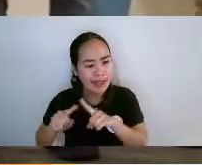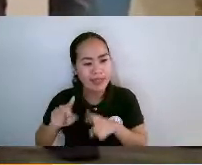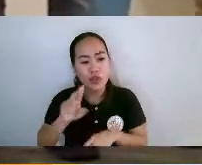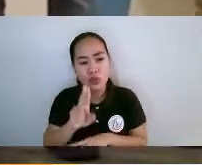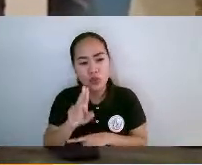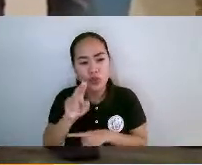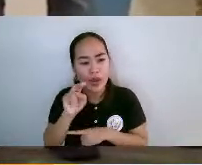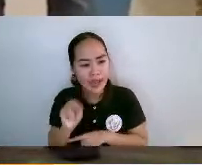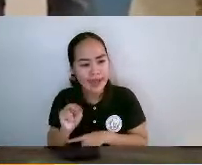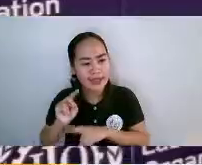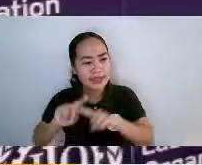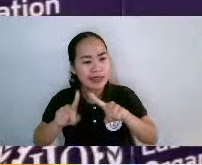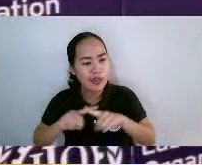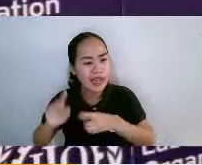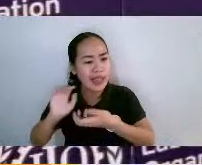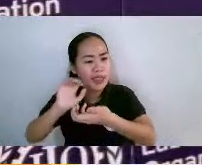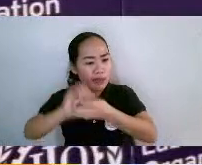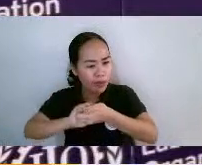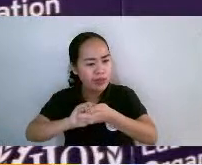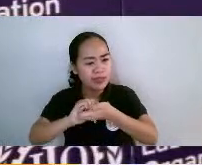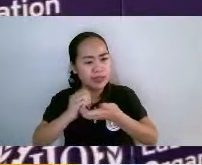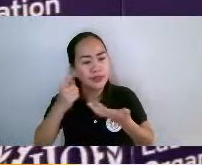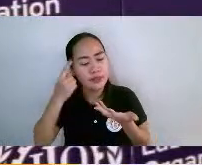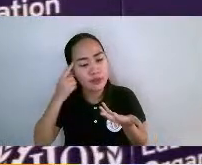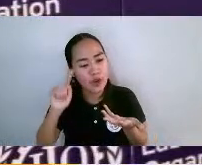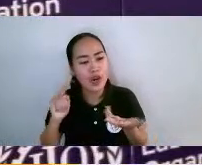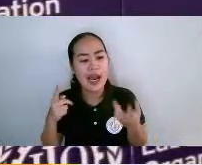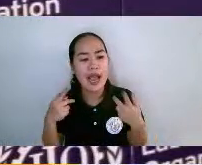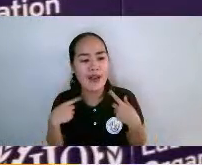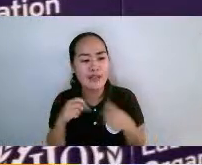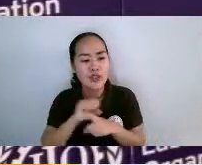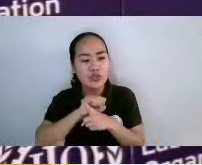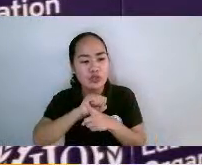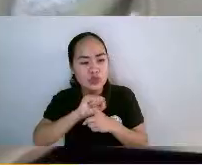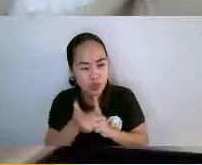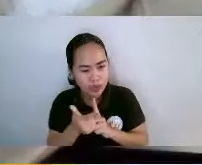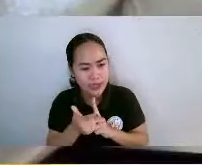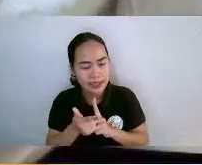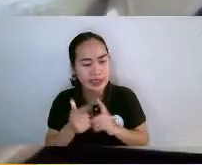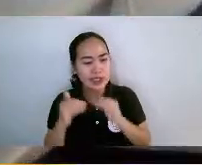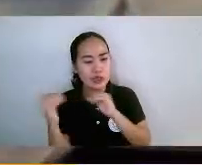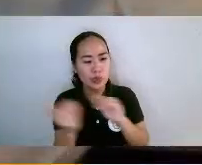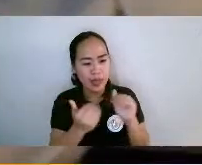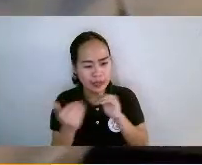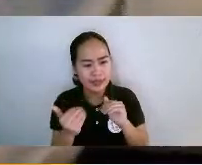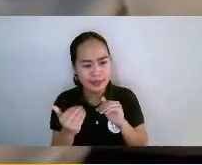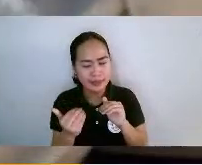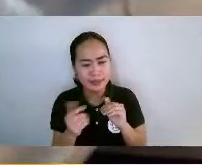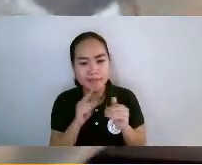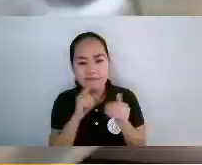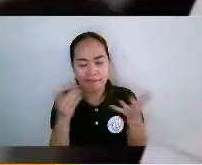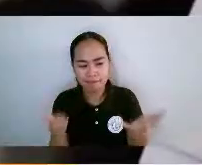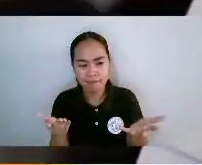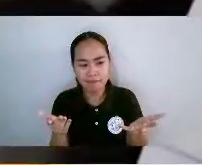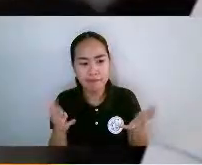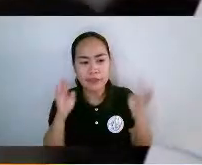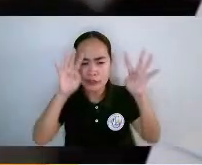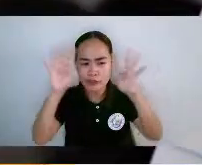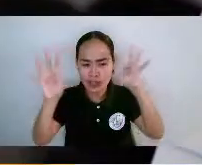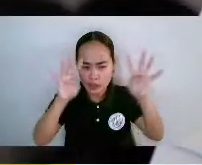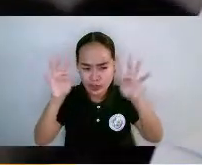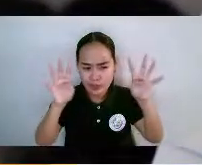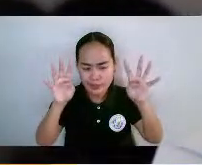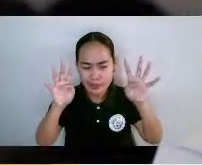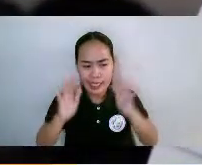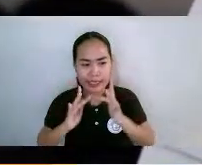and partners to advance social justice and decent work for all. Through innovation,